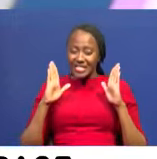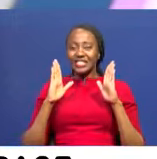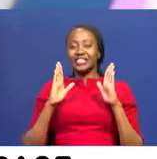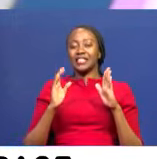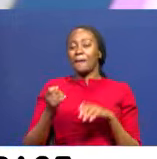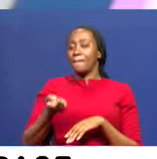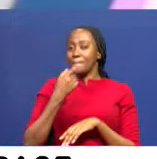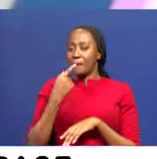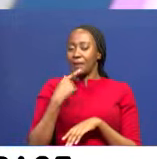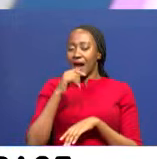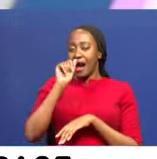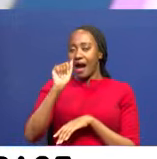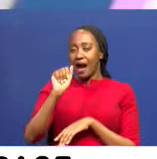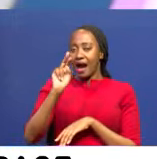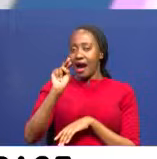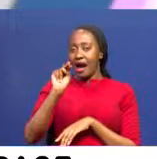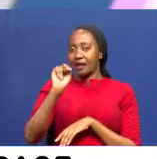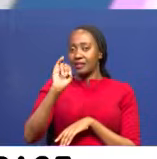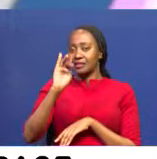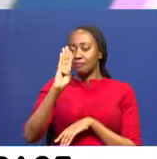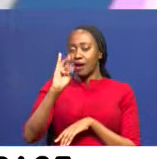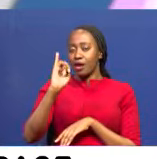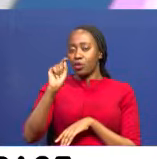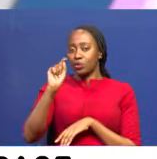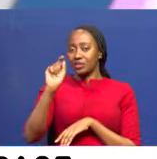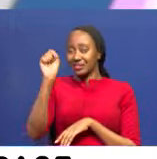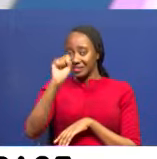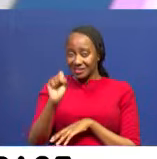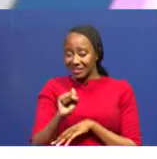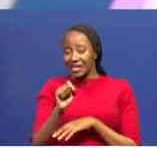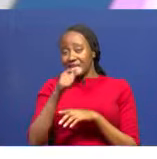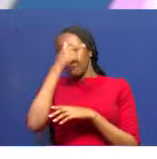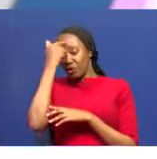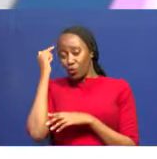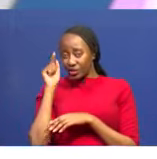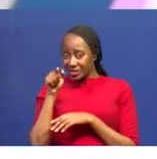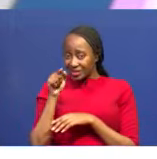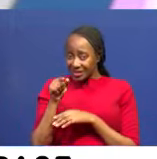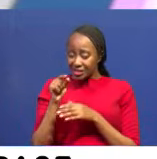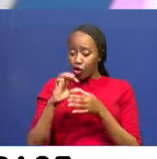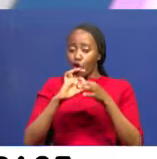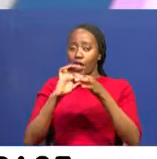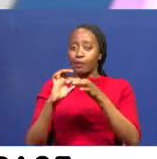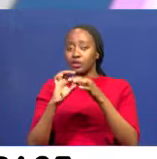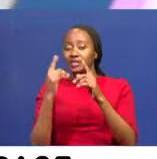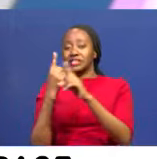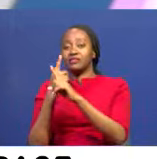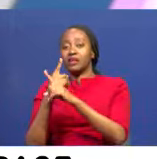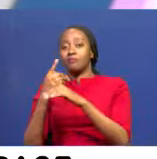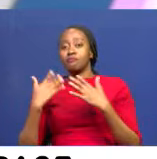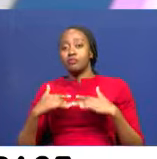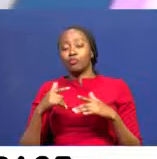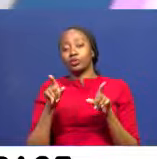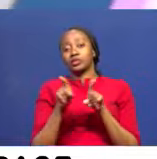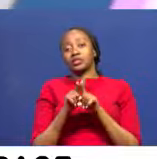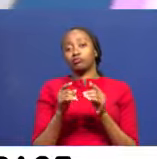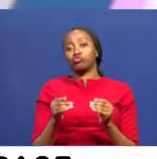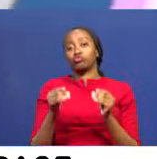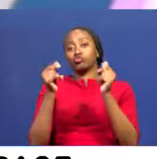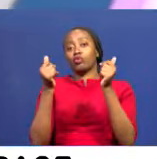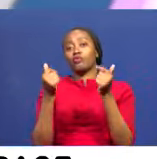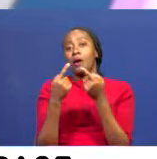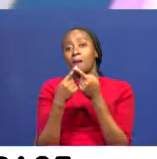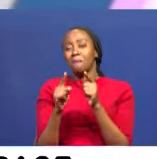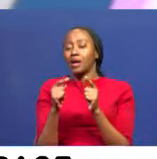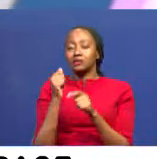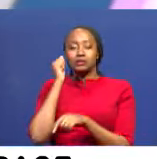they need them, and also collaborating with the various players in the field to make sure that this problem is actually resolved. Because the